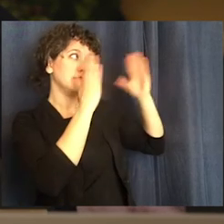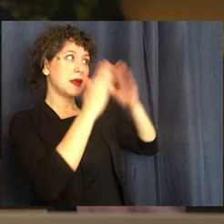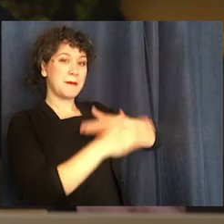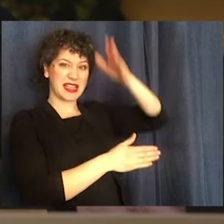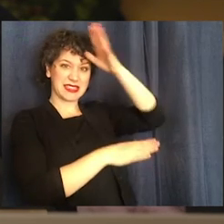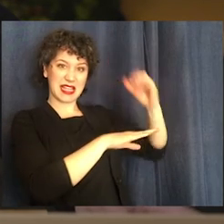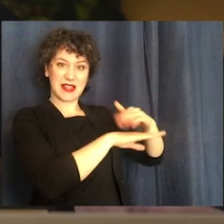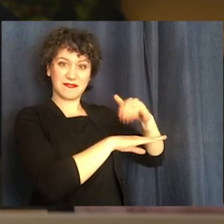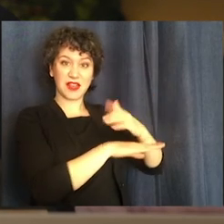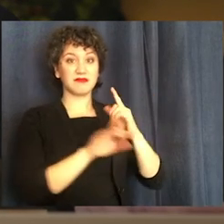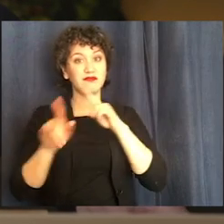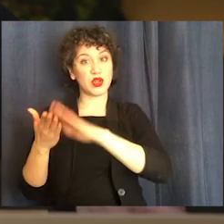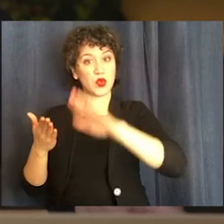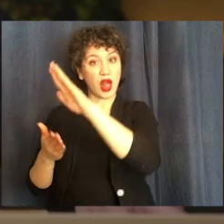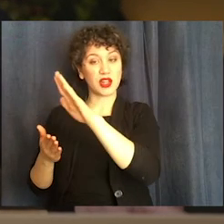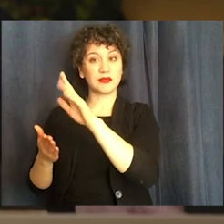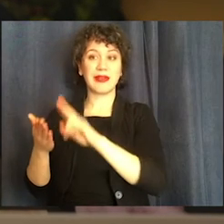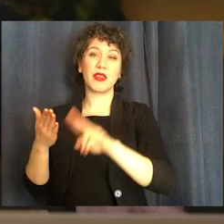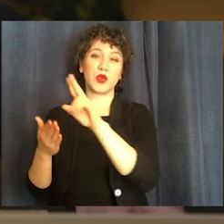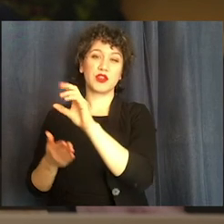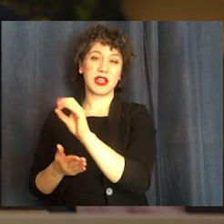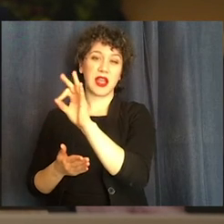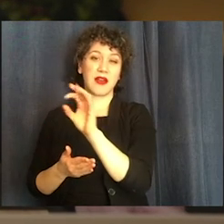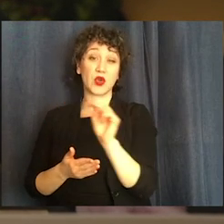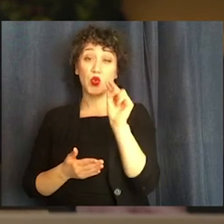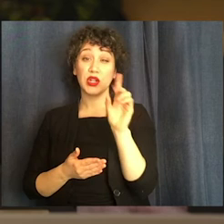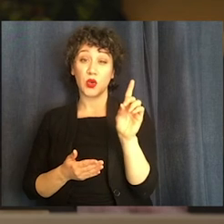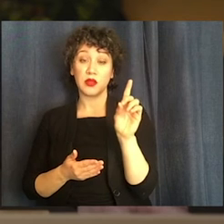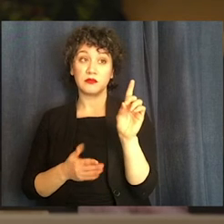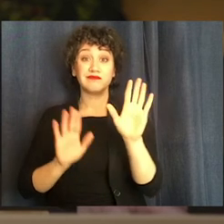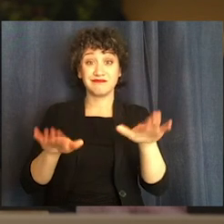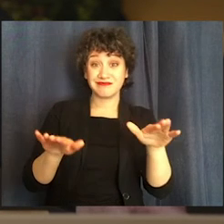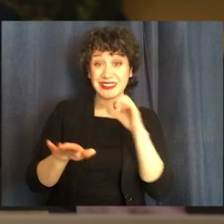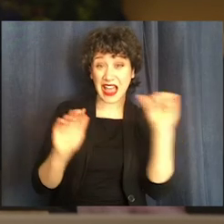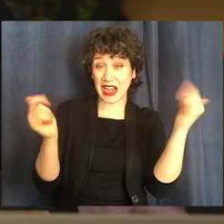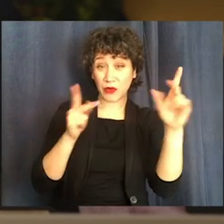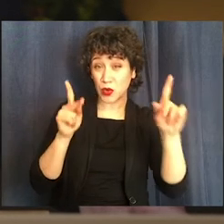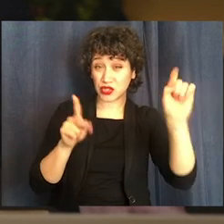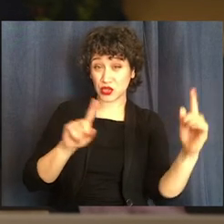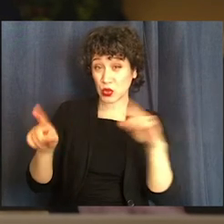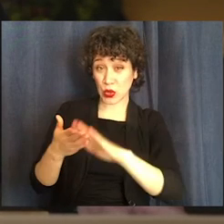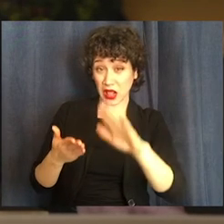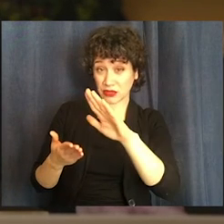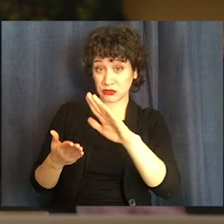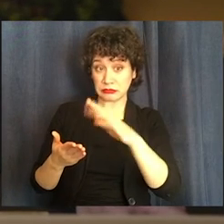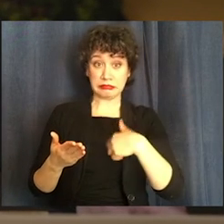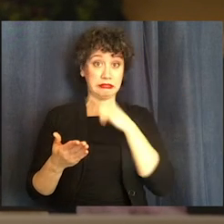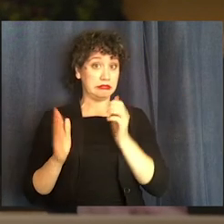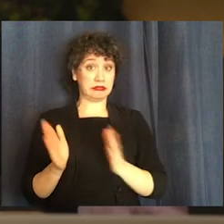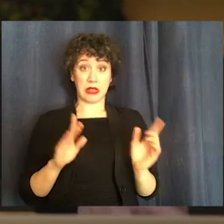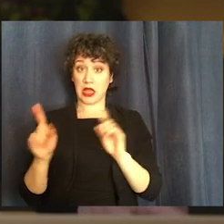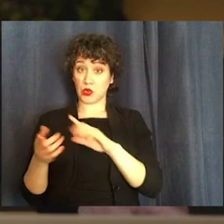in my plans. But I do think that everyone should at least consider advice from those people in our lives who have our